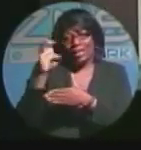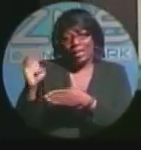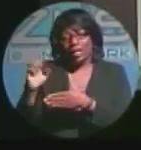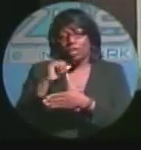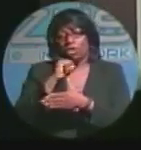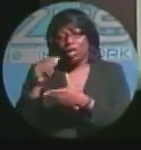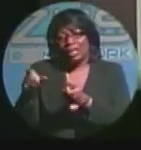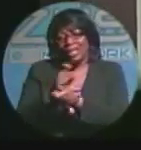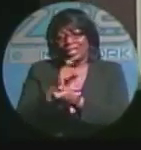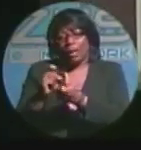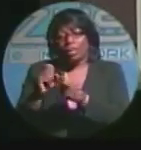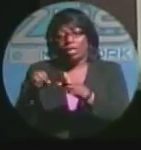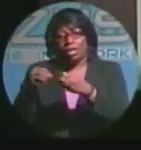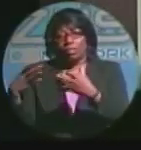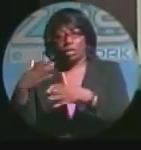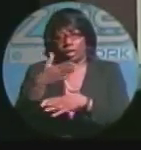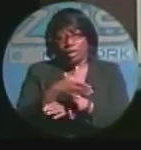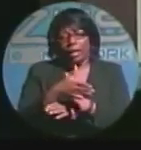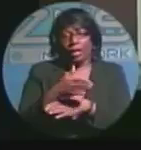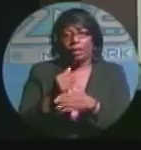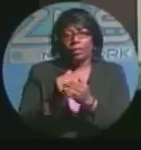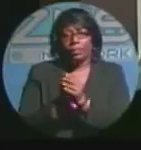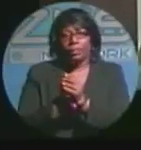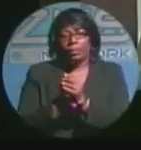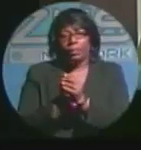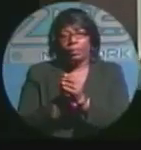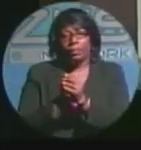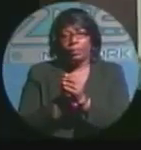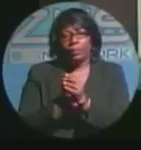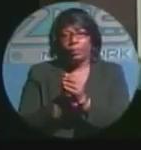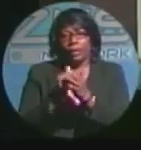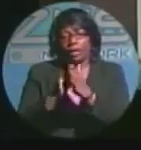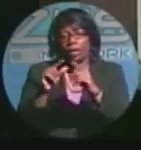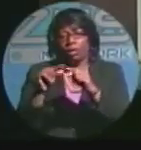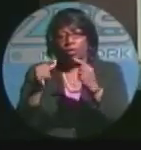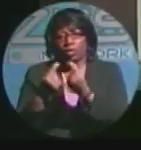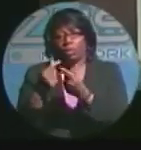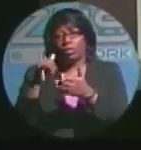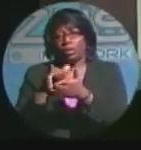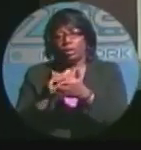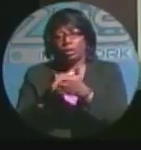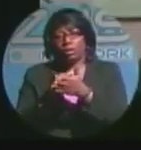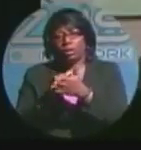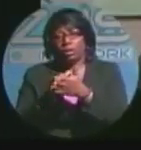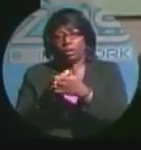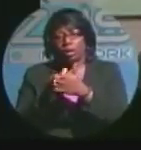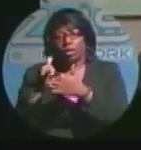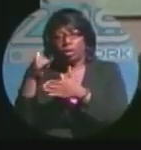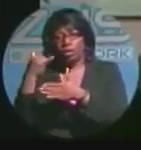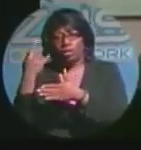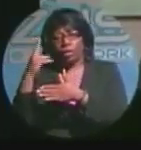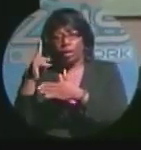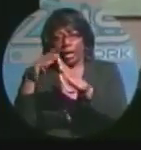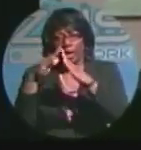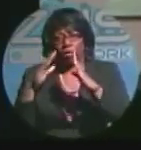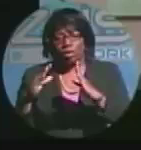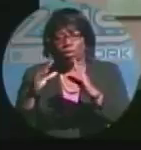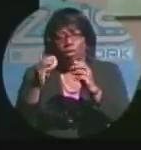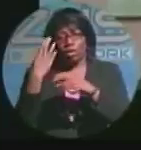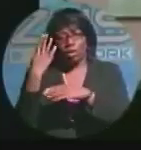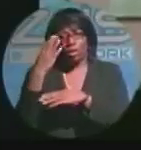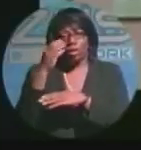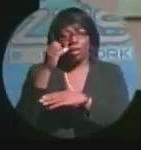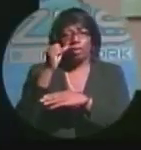much as the eastern end. That group, a number of them needs tarpaulin for their houses. We have noticed that a lot of the shingles